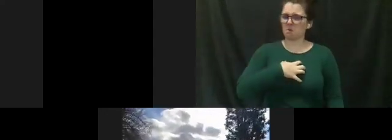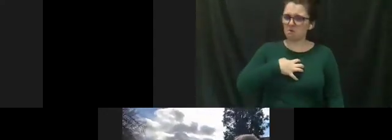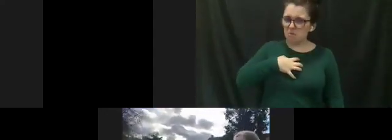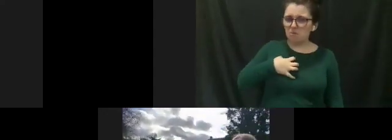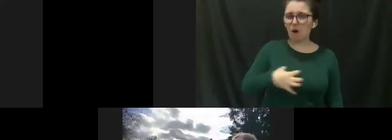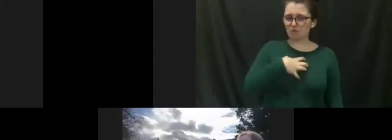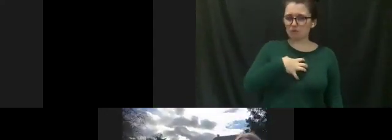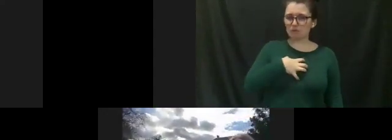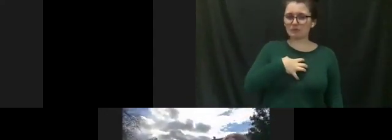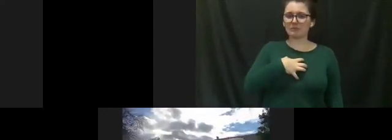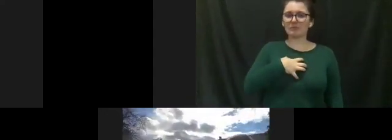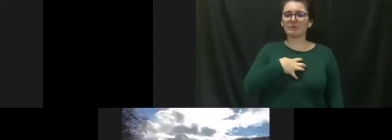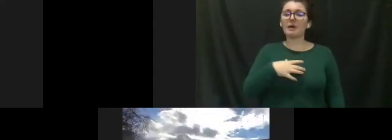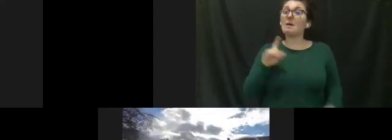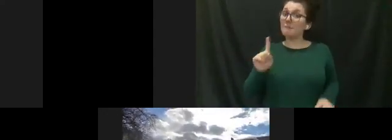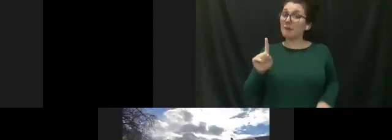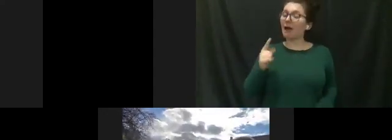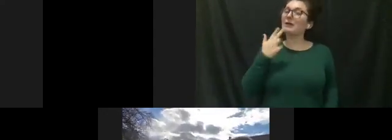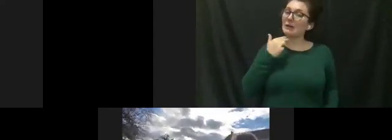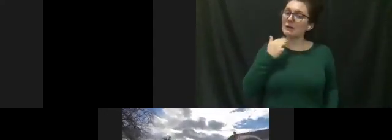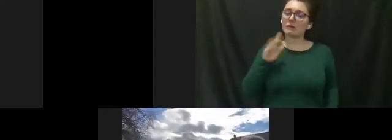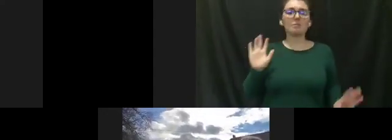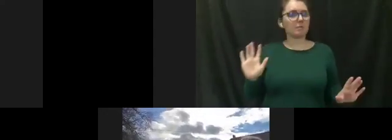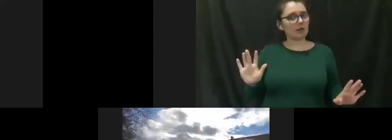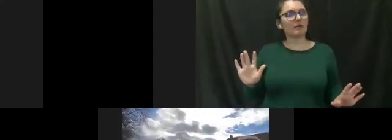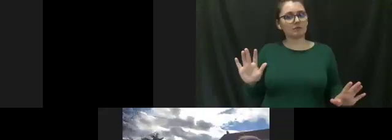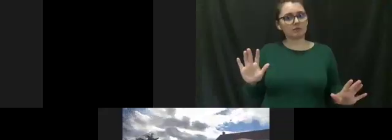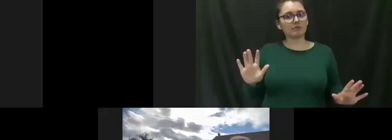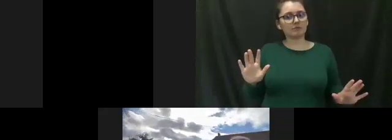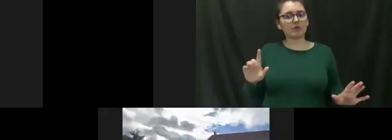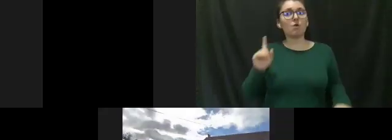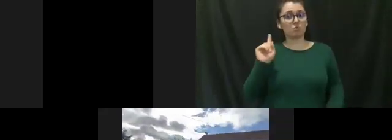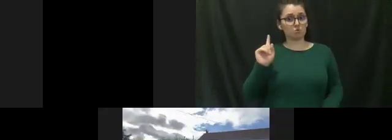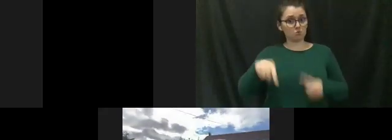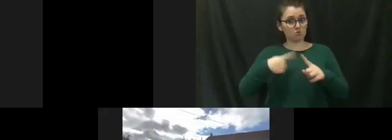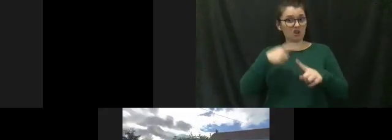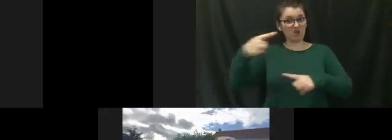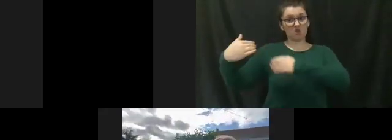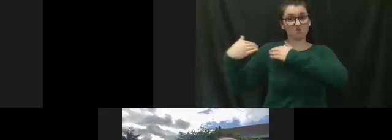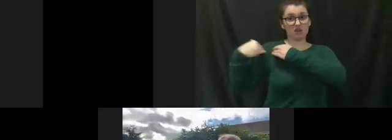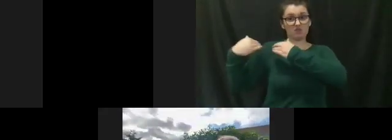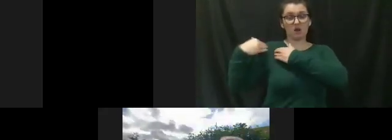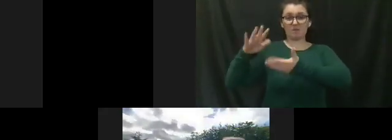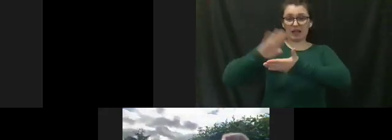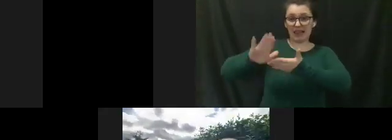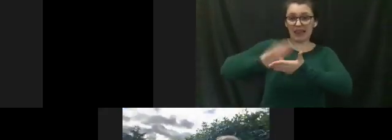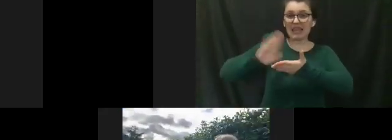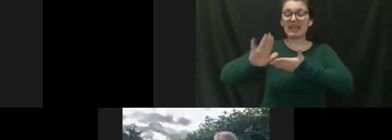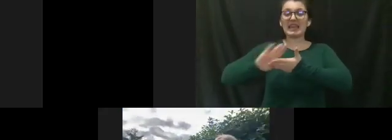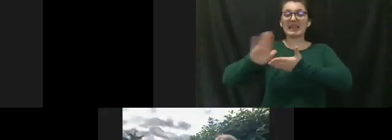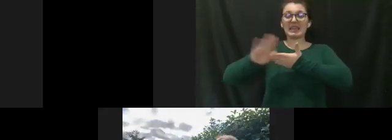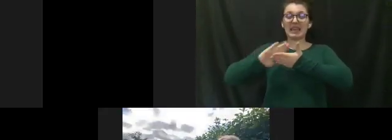gross. But so cute. But man, when you are the one who's responsible for cleaning their bedrooms and picking up all